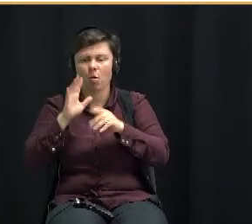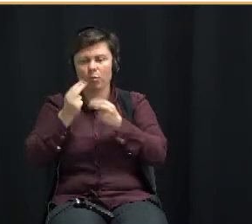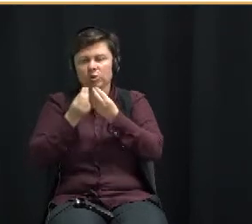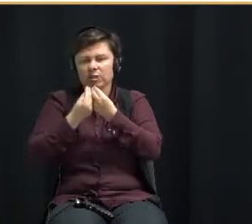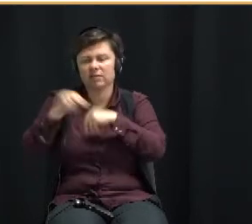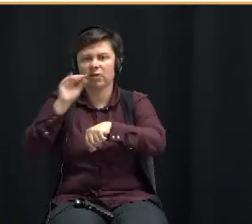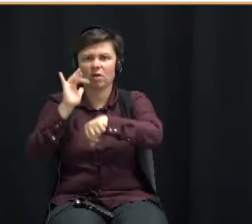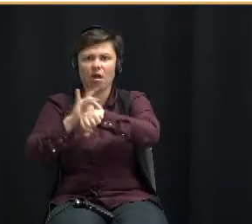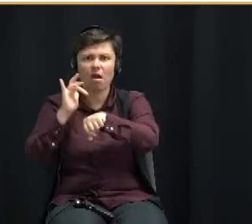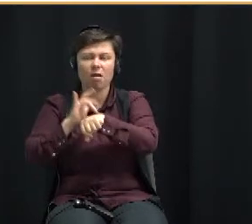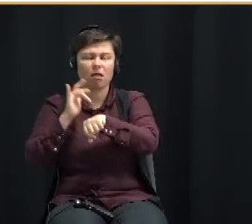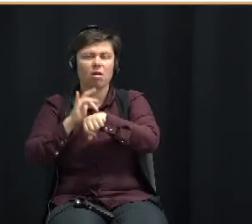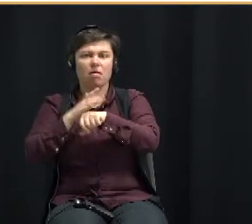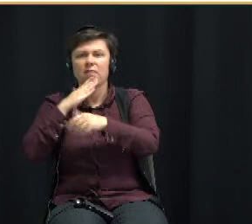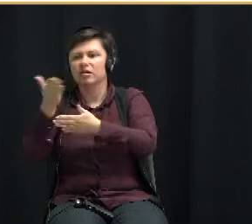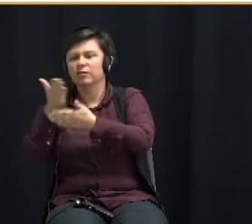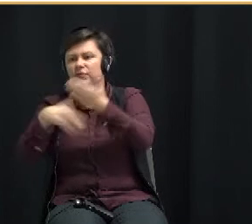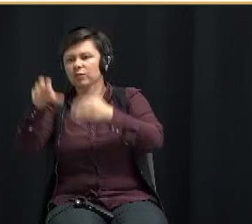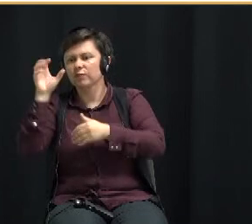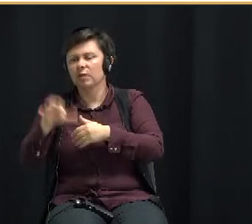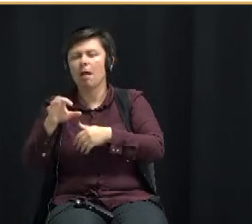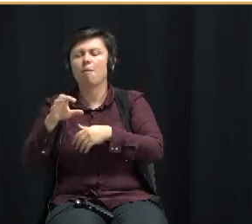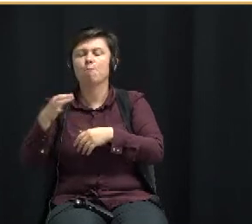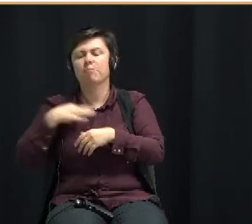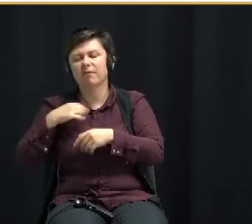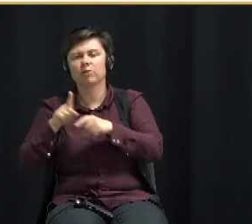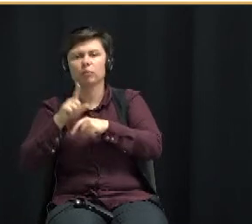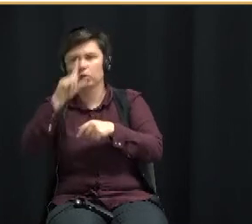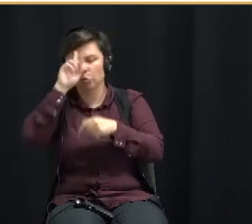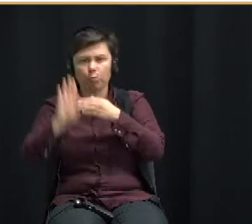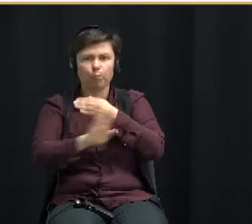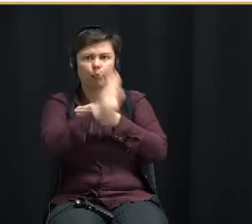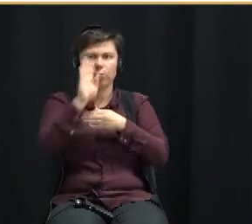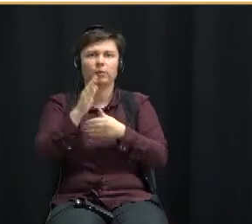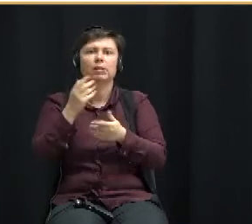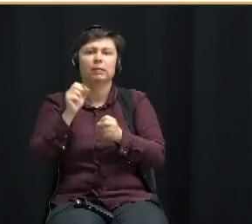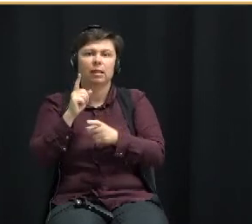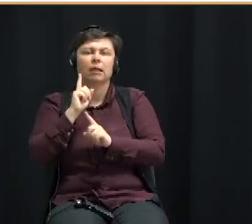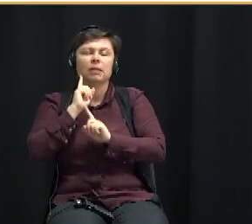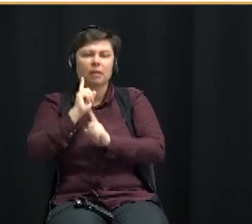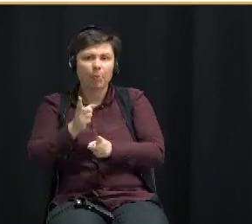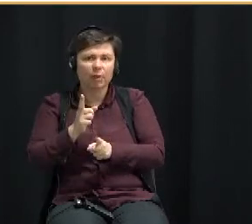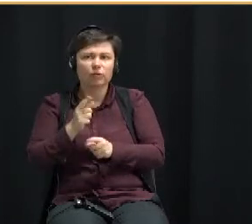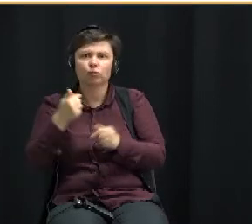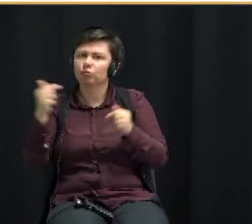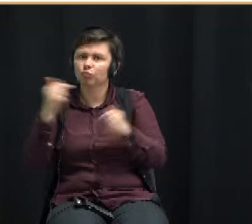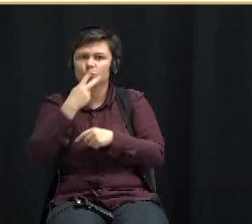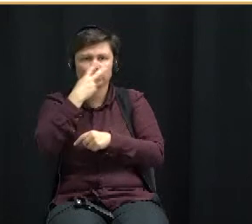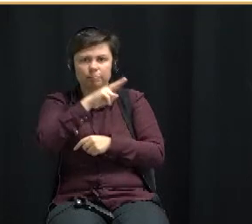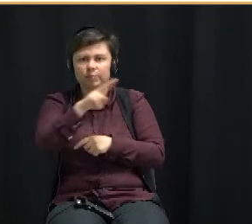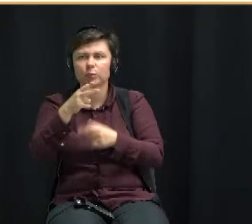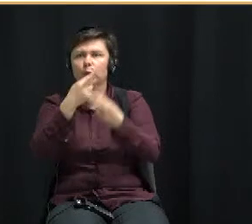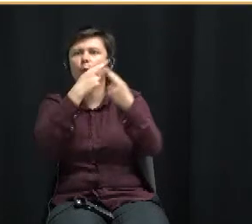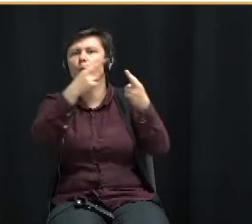private sector. So it's actually basically about embracing human diversity and design